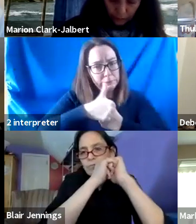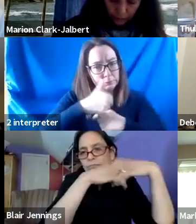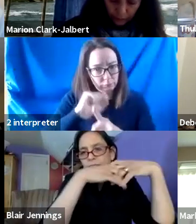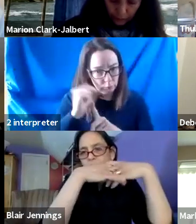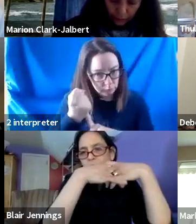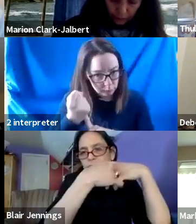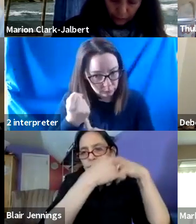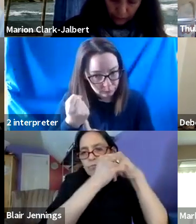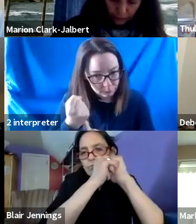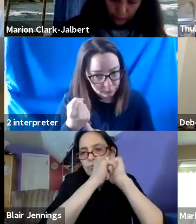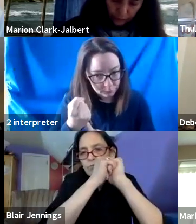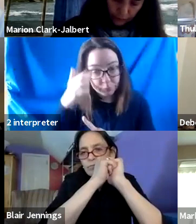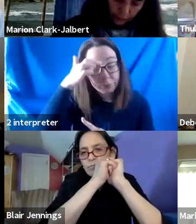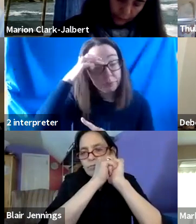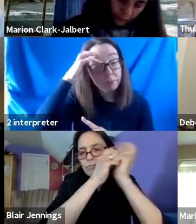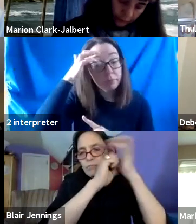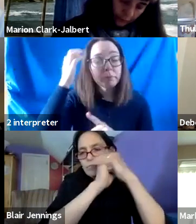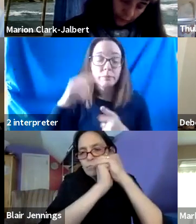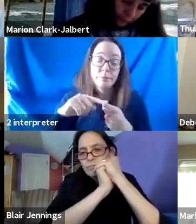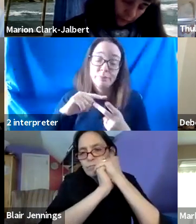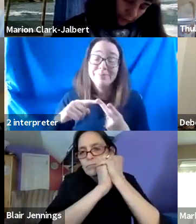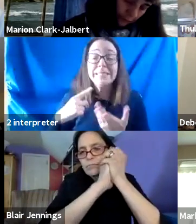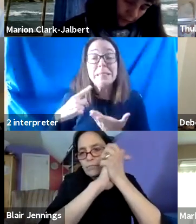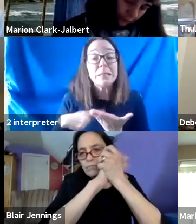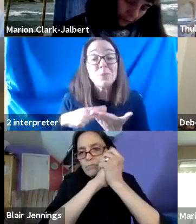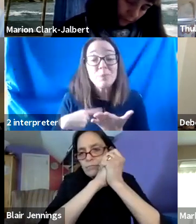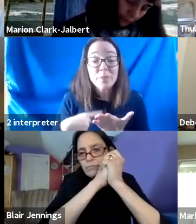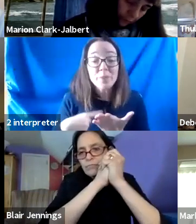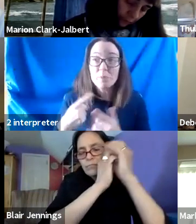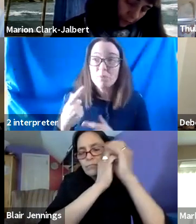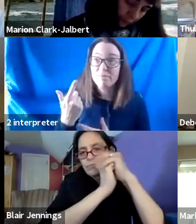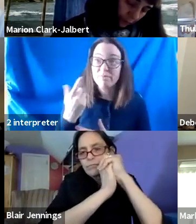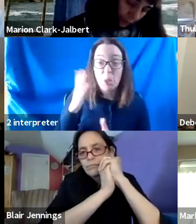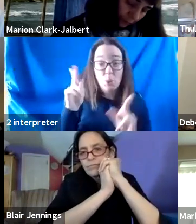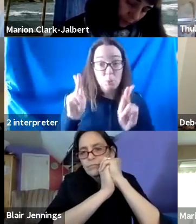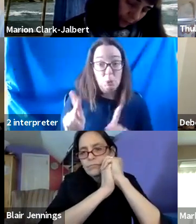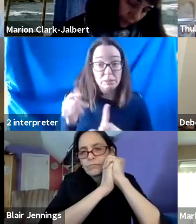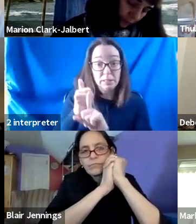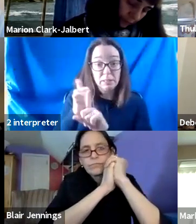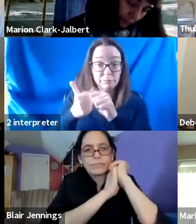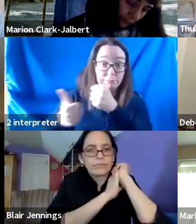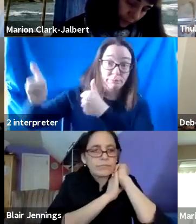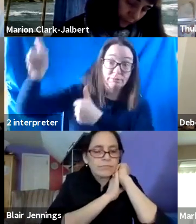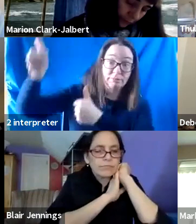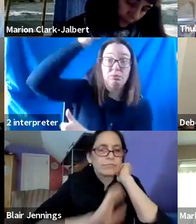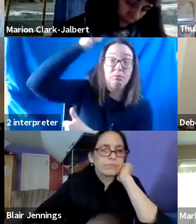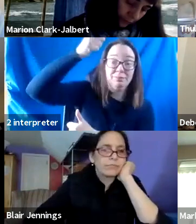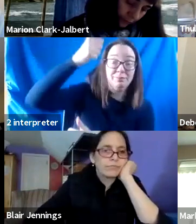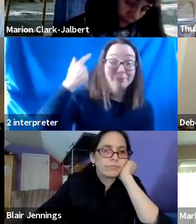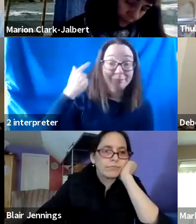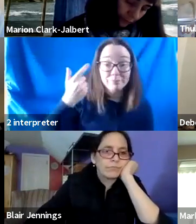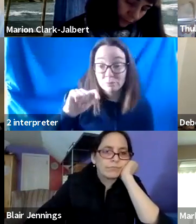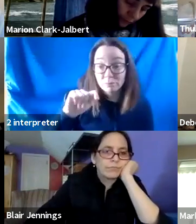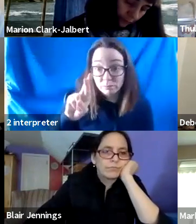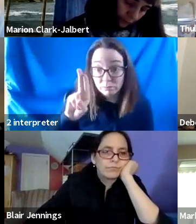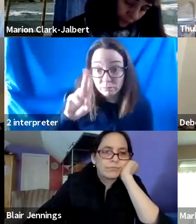people are not people that we have a direct line to, right? We don't have a way to sit down in a room with Donald Trump and